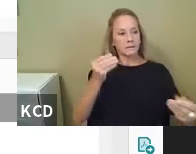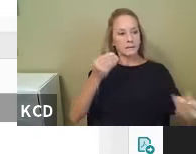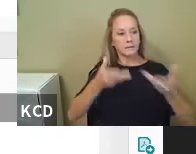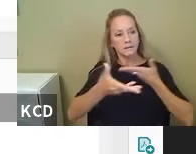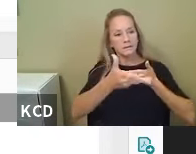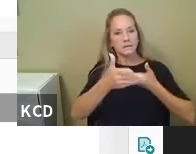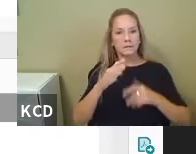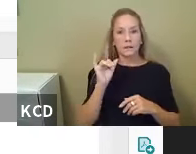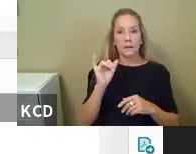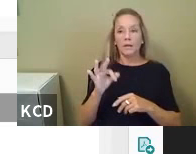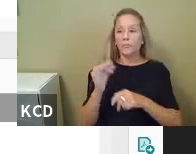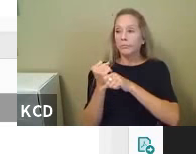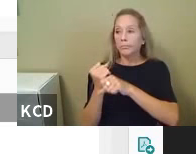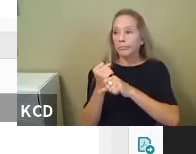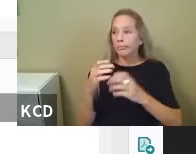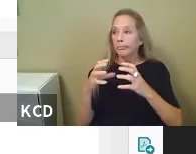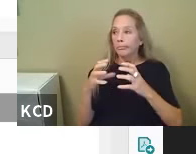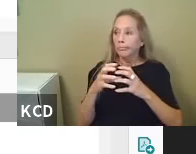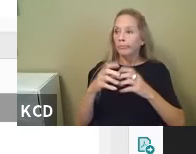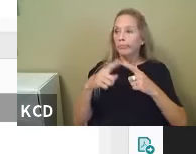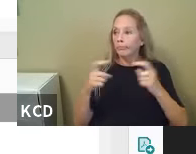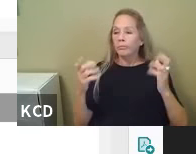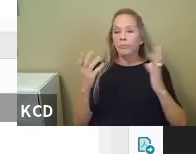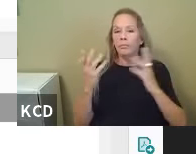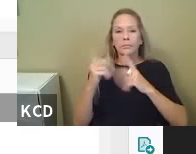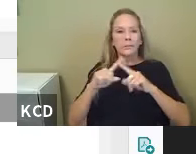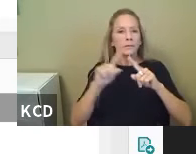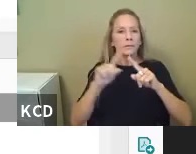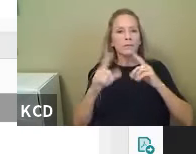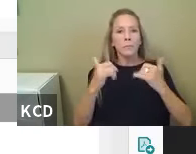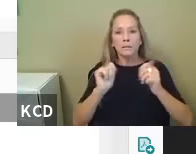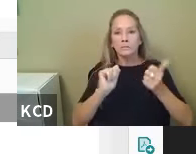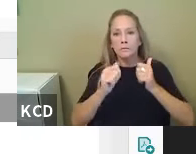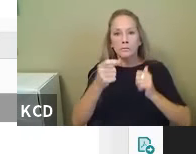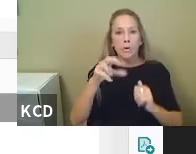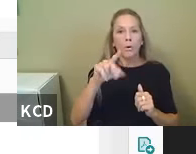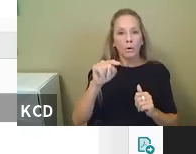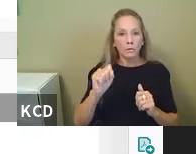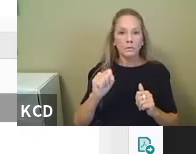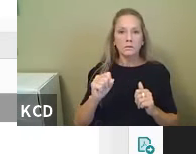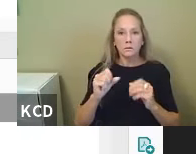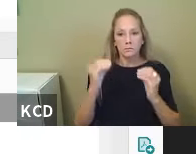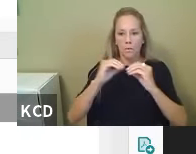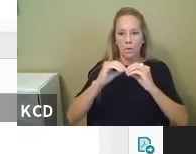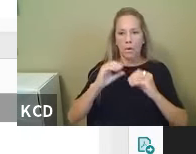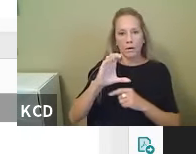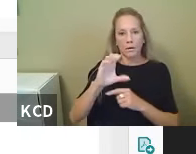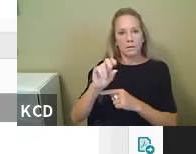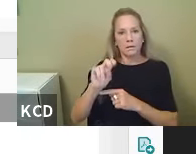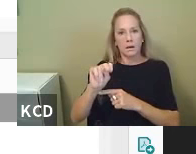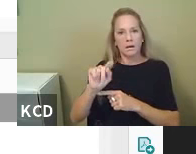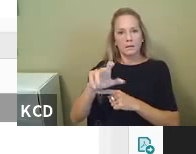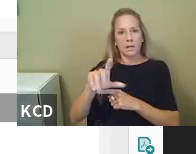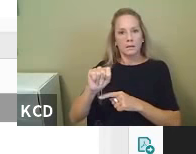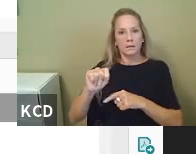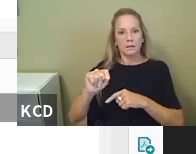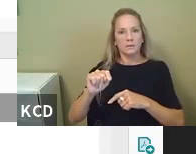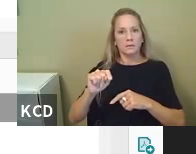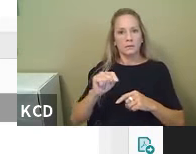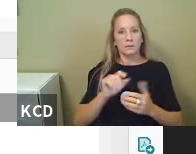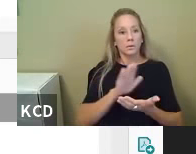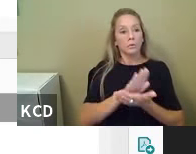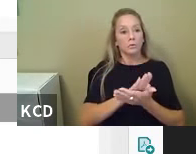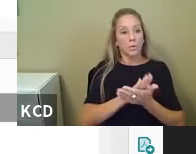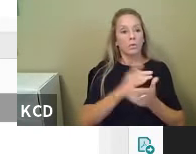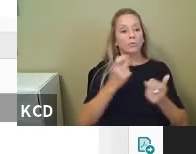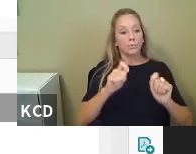there's a lot of contact. There potentially can be a lot of contacts with that. And a case in a class there, again, the schools are spreading kids out and